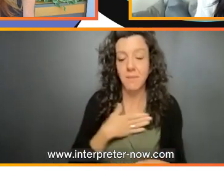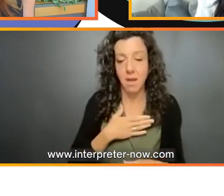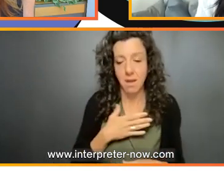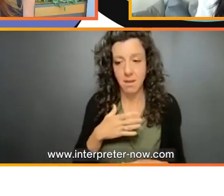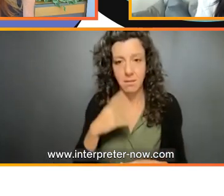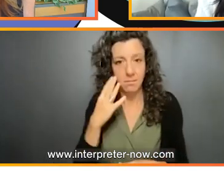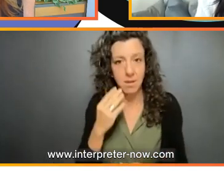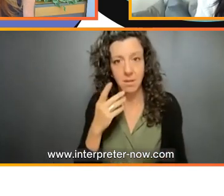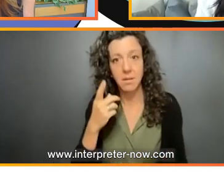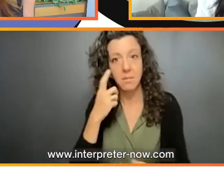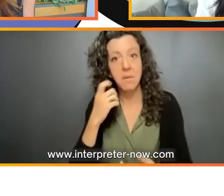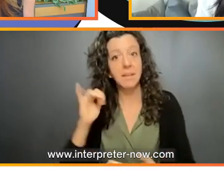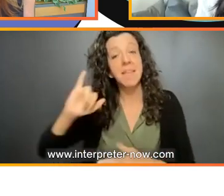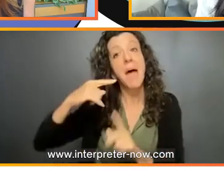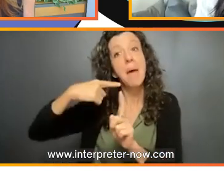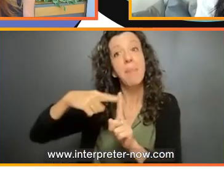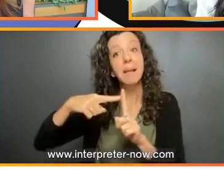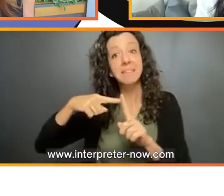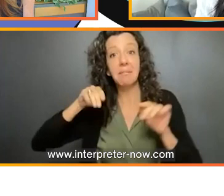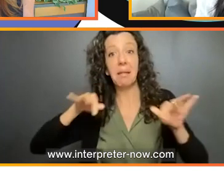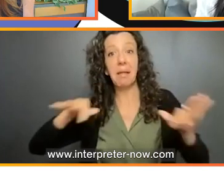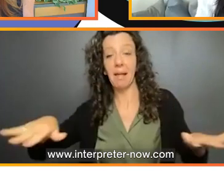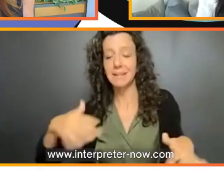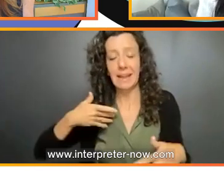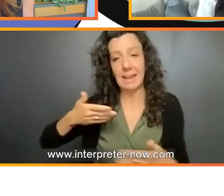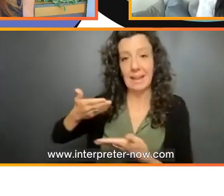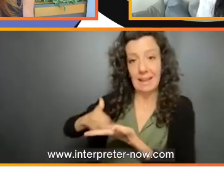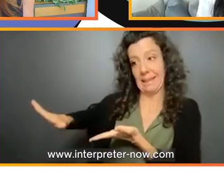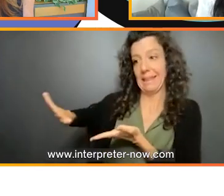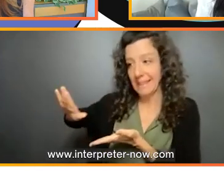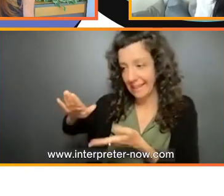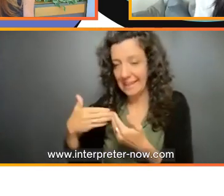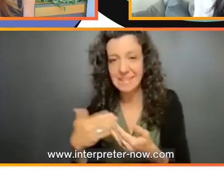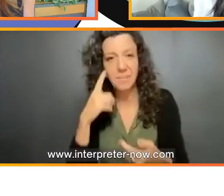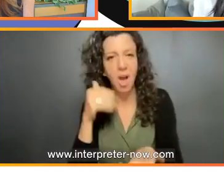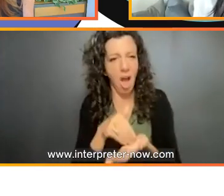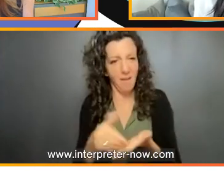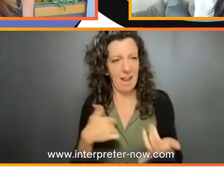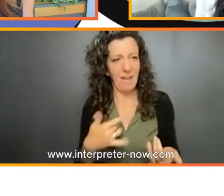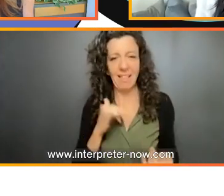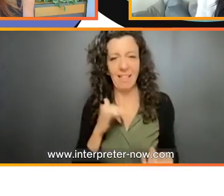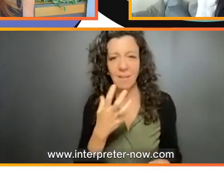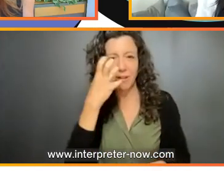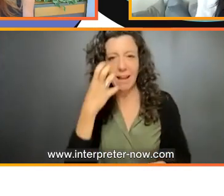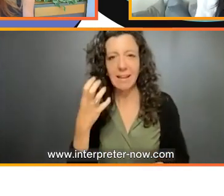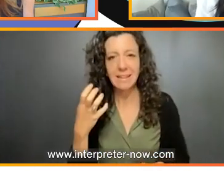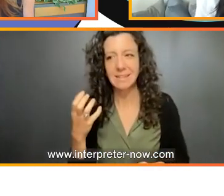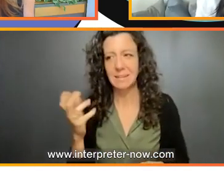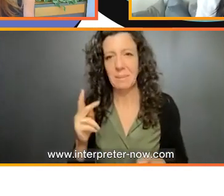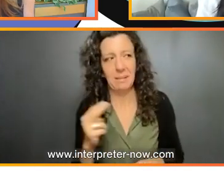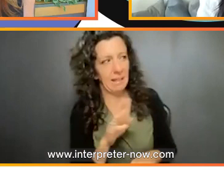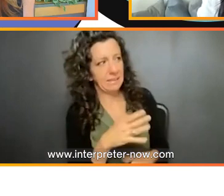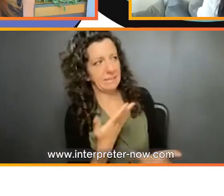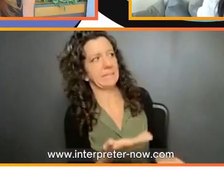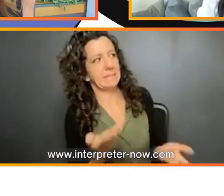the one that was deeply entrenched, because I would say like I've largely shed the positivity aspect. In fact, oftentimes I feel like I'm walking around as the